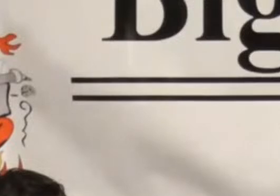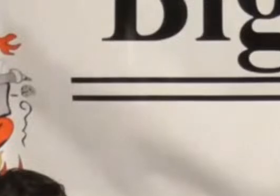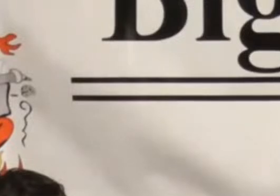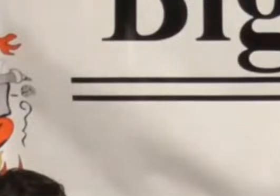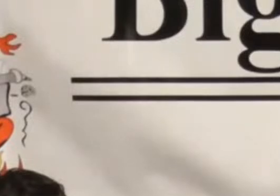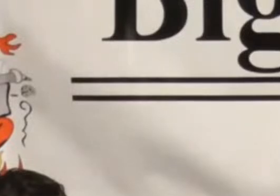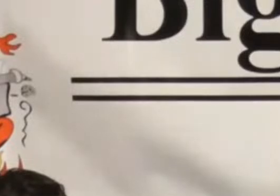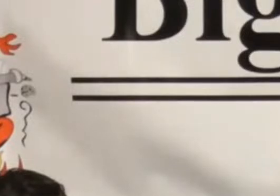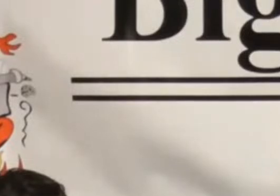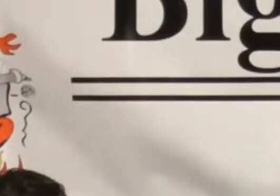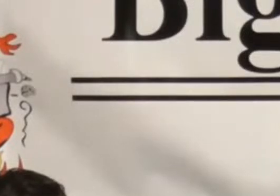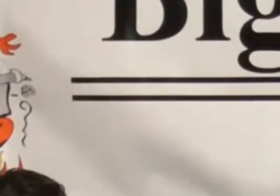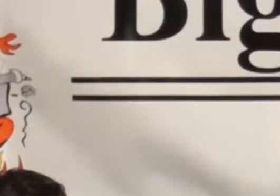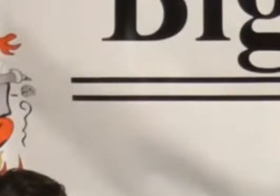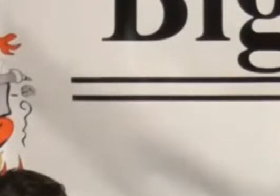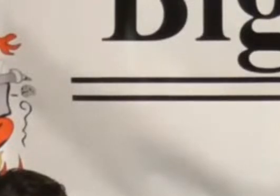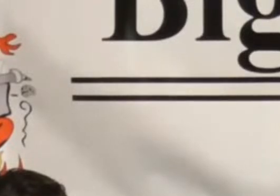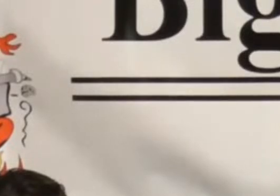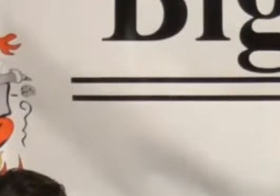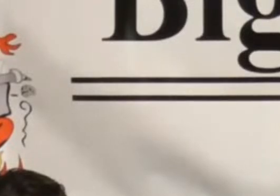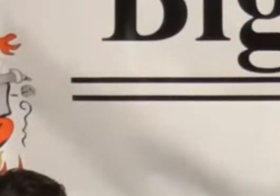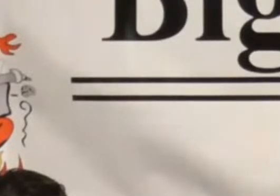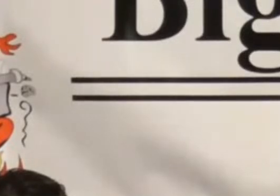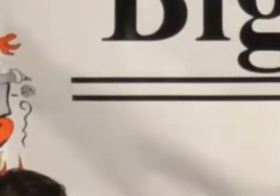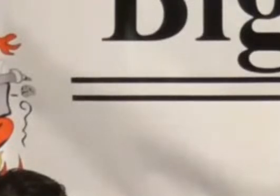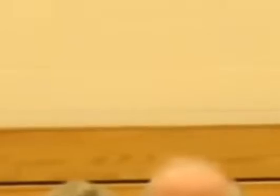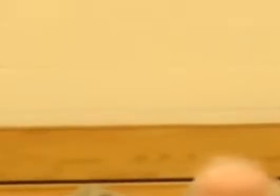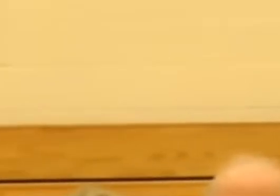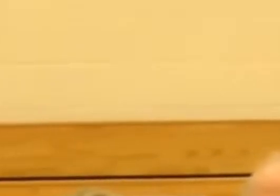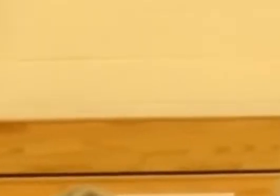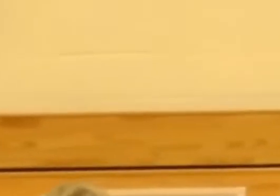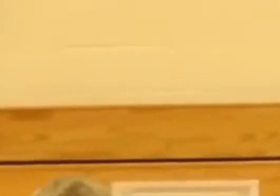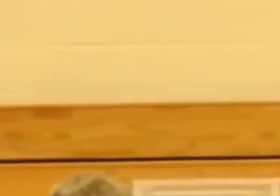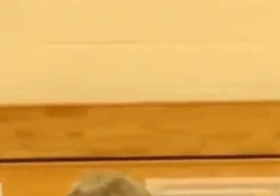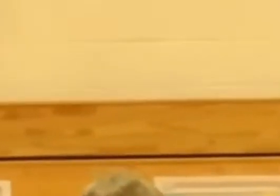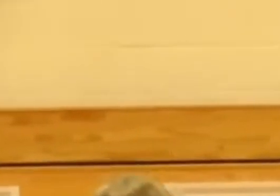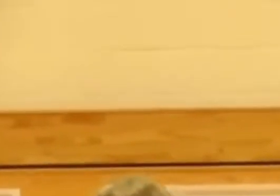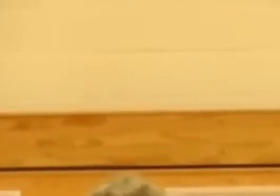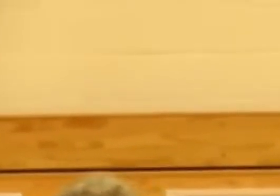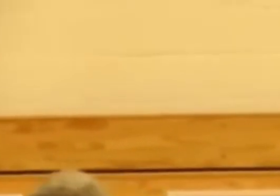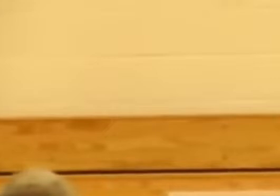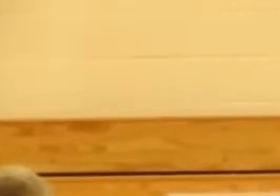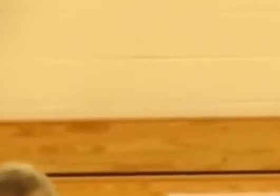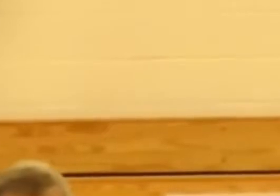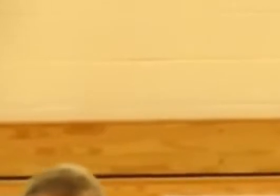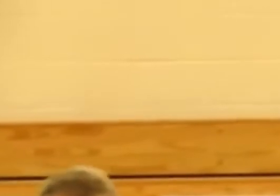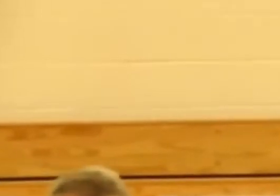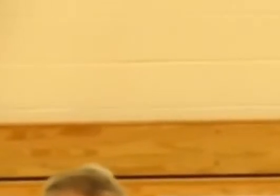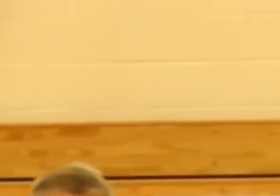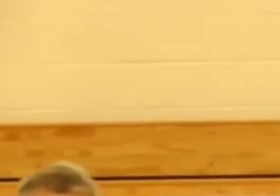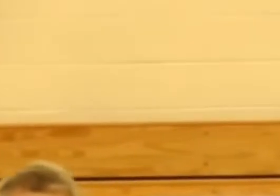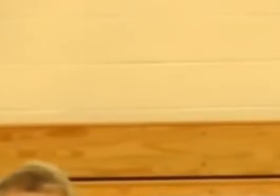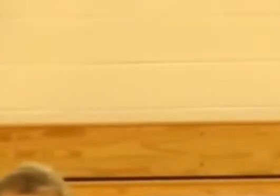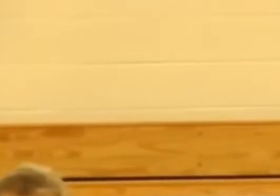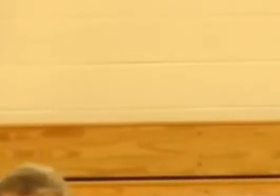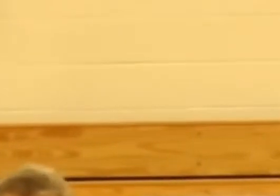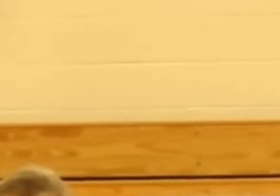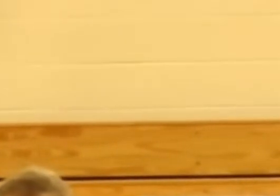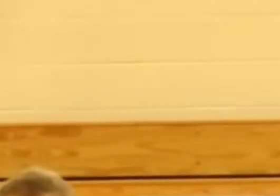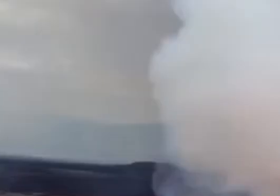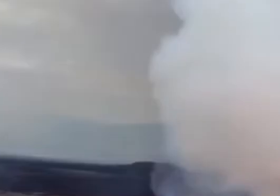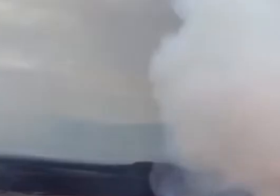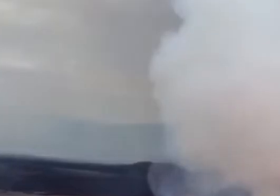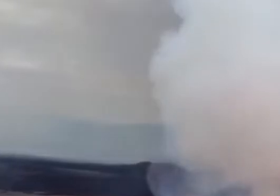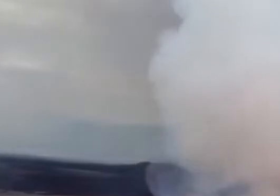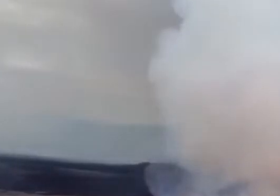Dane started coming to and live streaming the meetings, it was great because we were reaching more people than we normally would. So